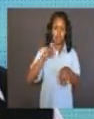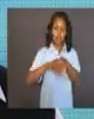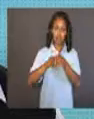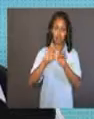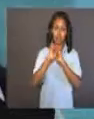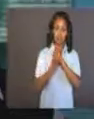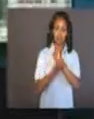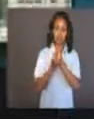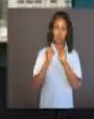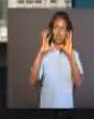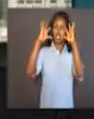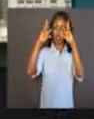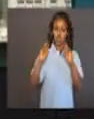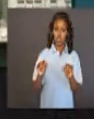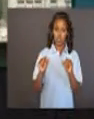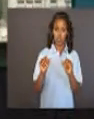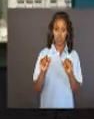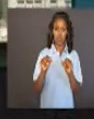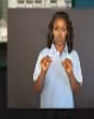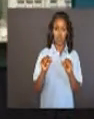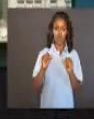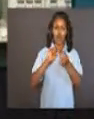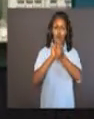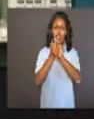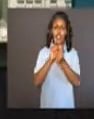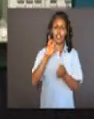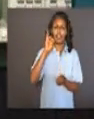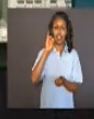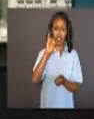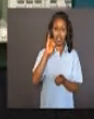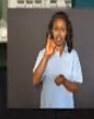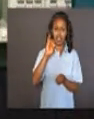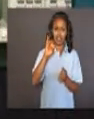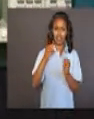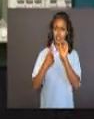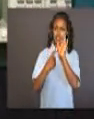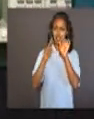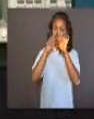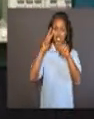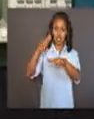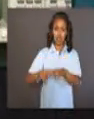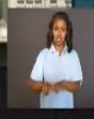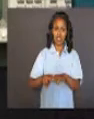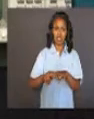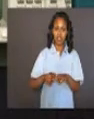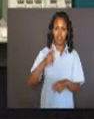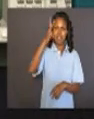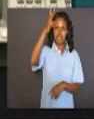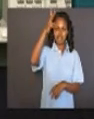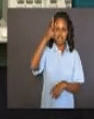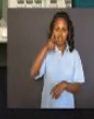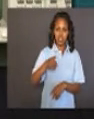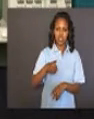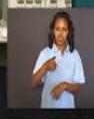switched off, an alternating current is displayed as a vertical line.